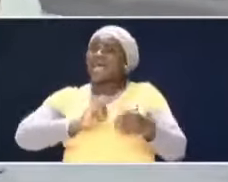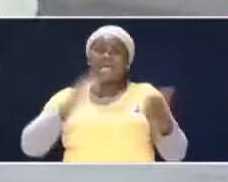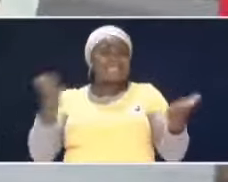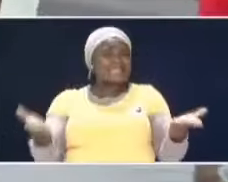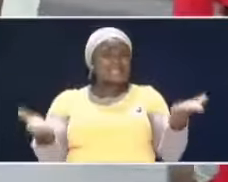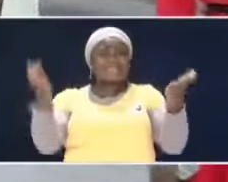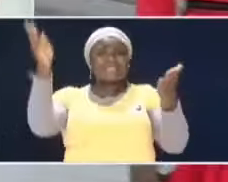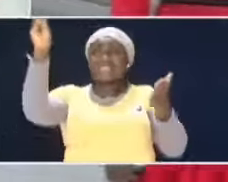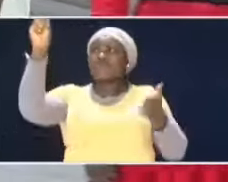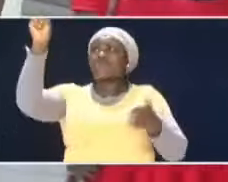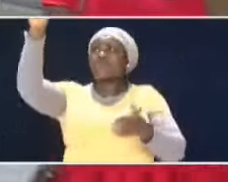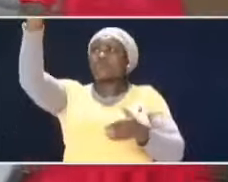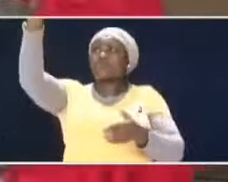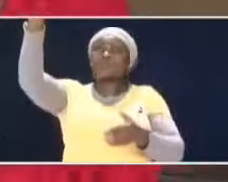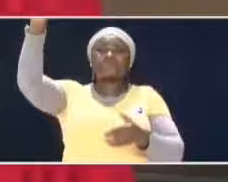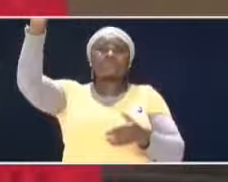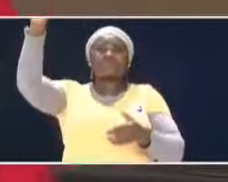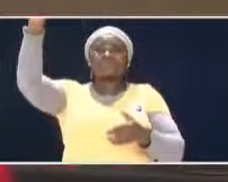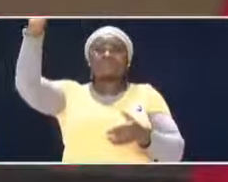I lift you up.